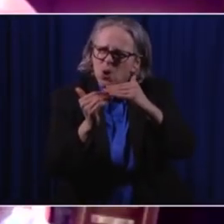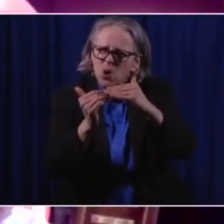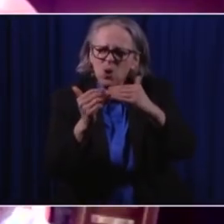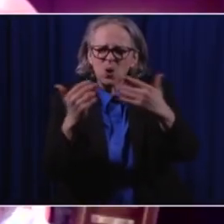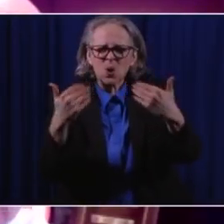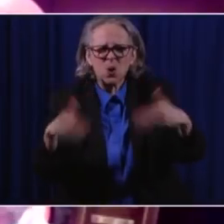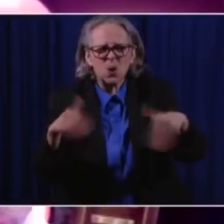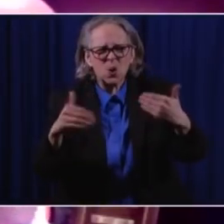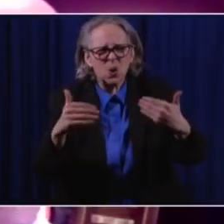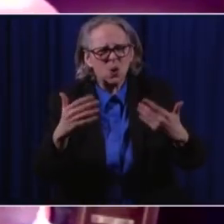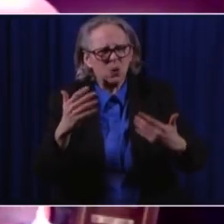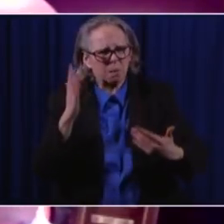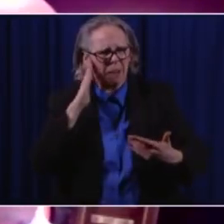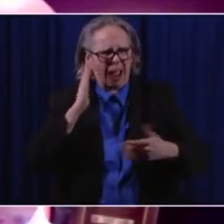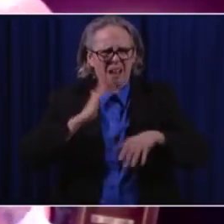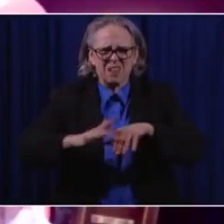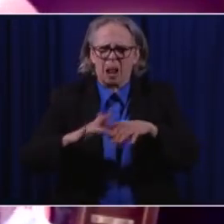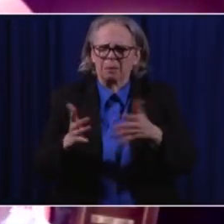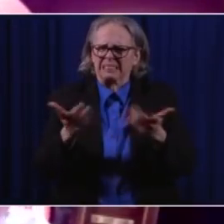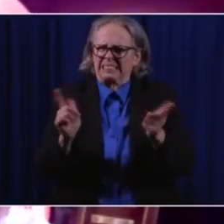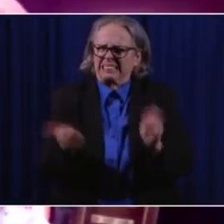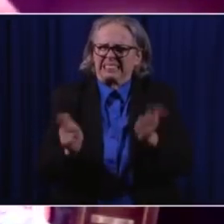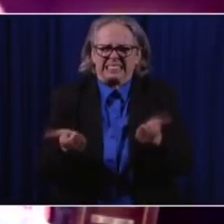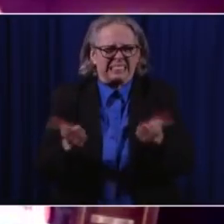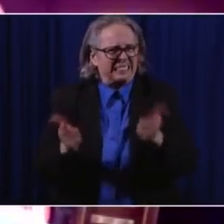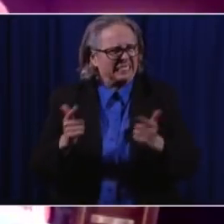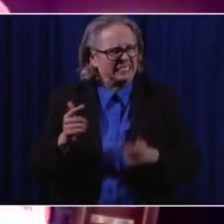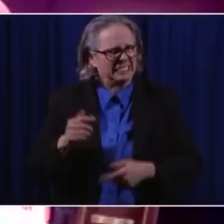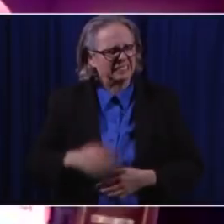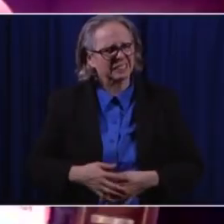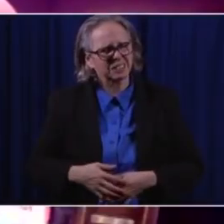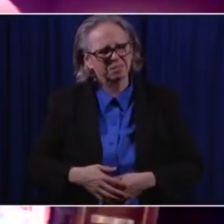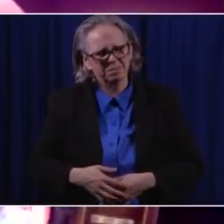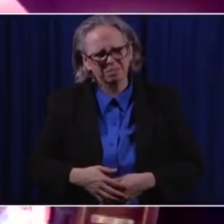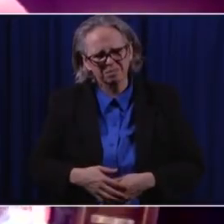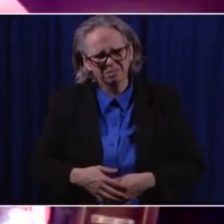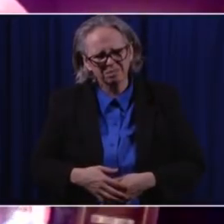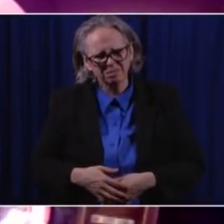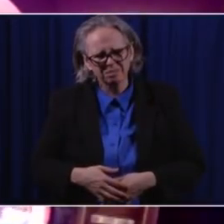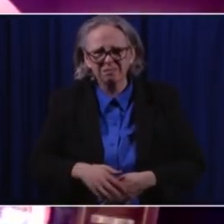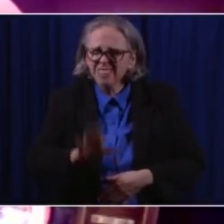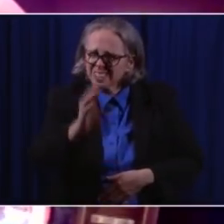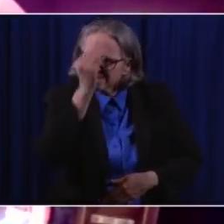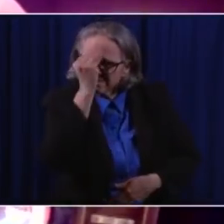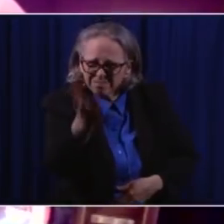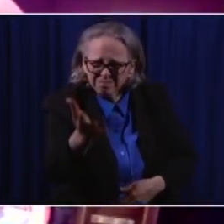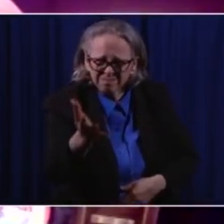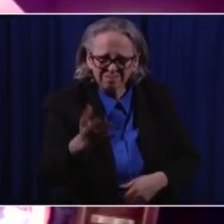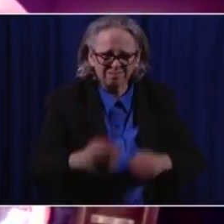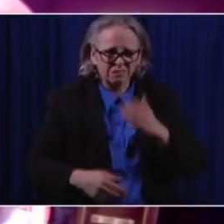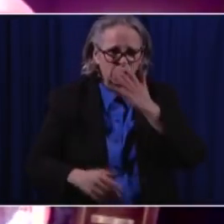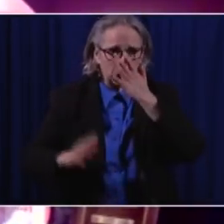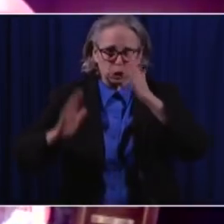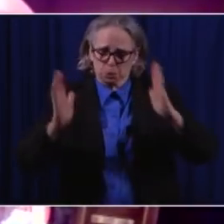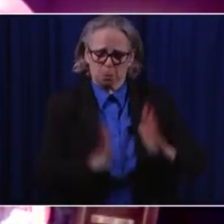beds that we have. We rely on being able to transfer laterally to our